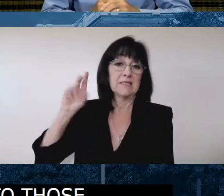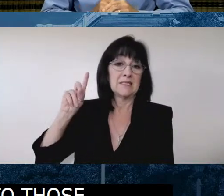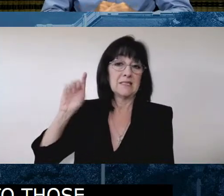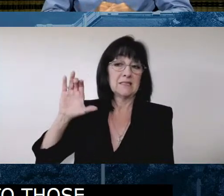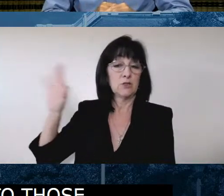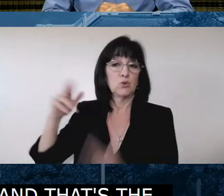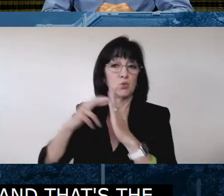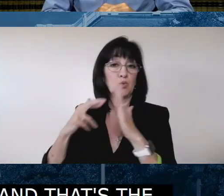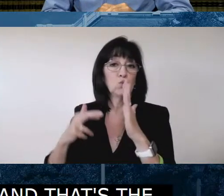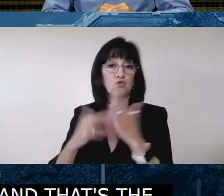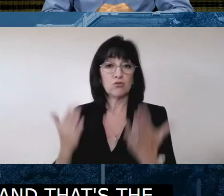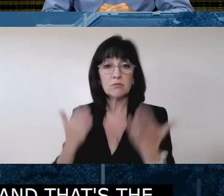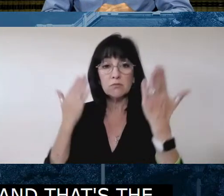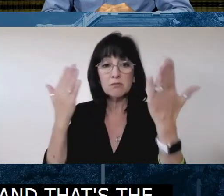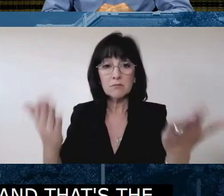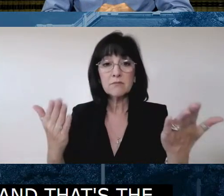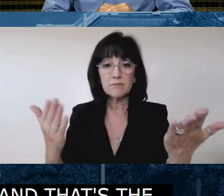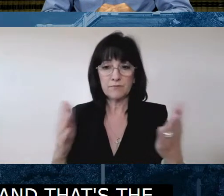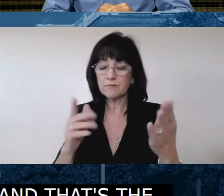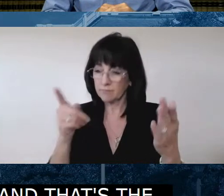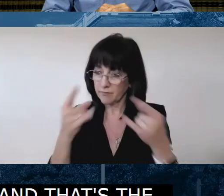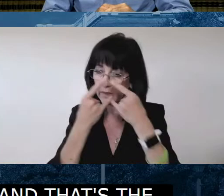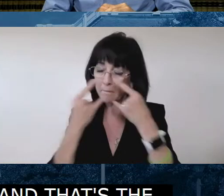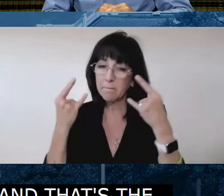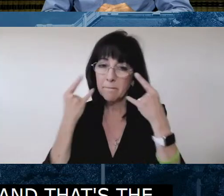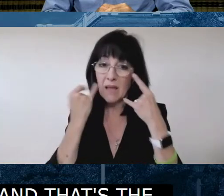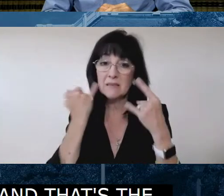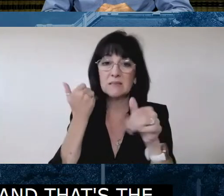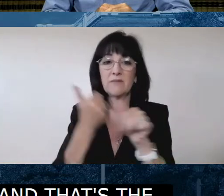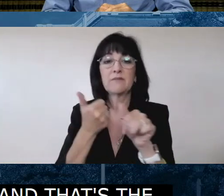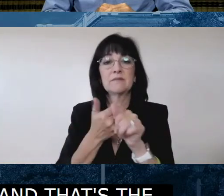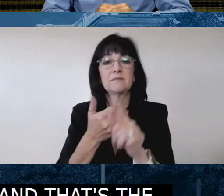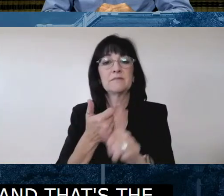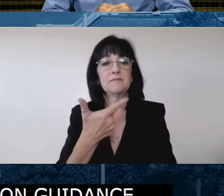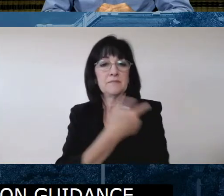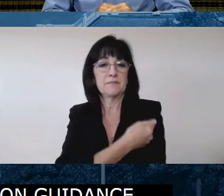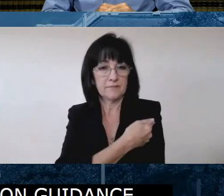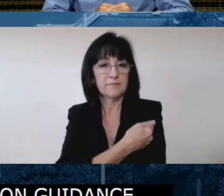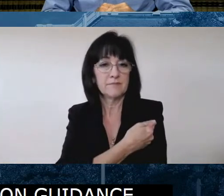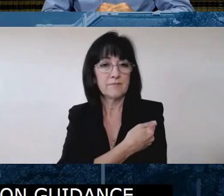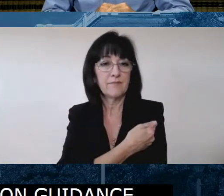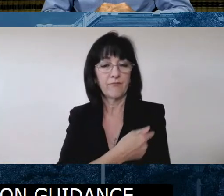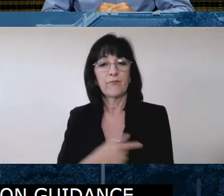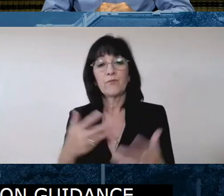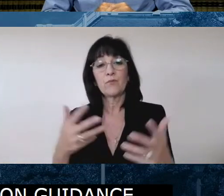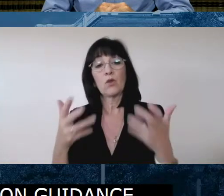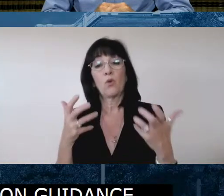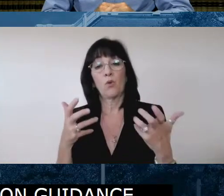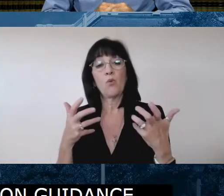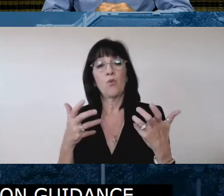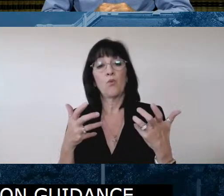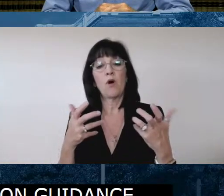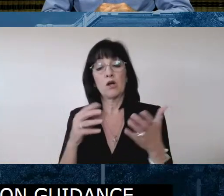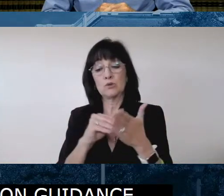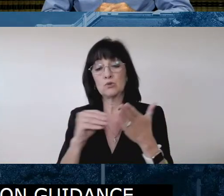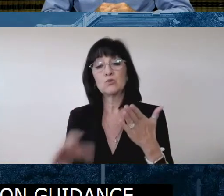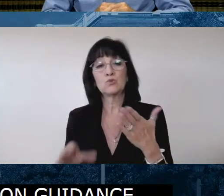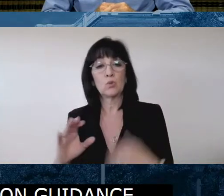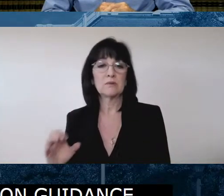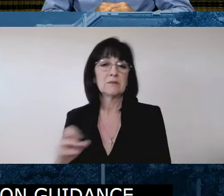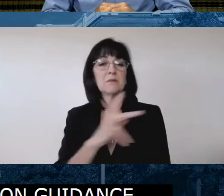focused on guidance around schools and bringing students back into classrooms fully